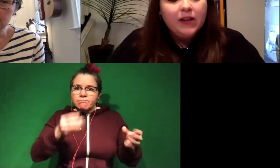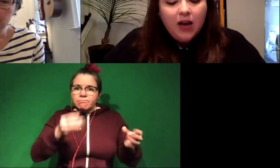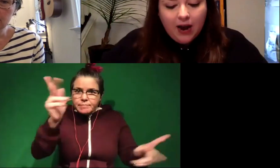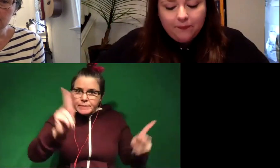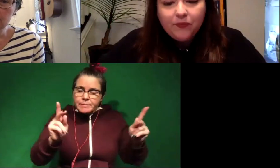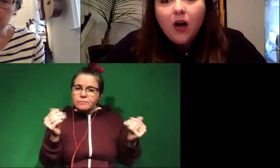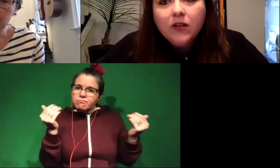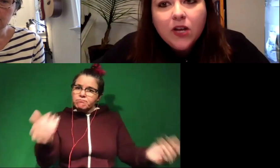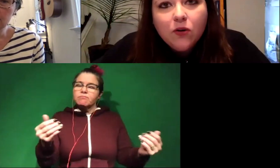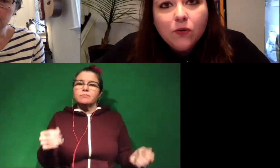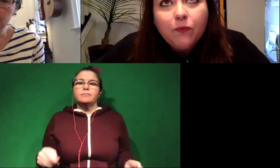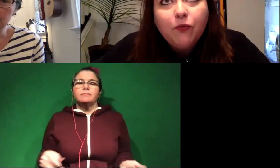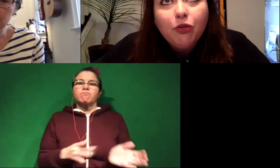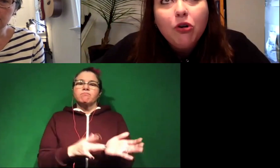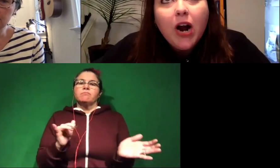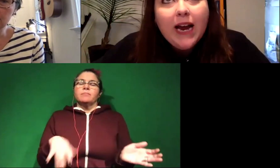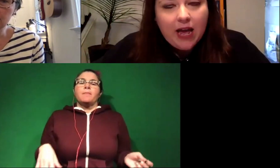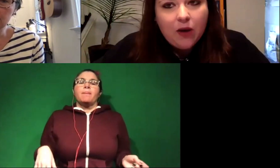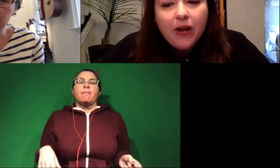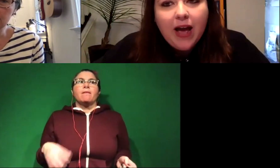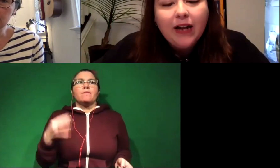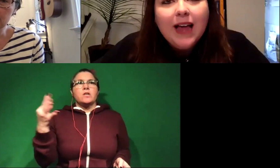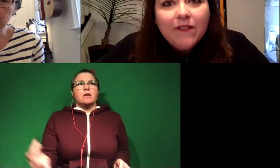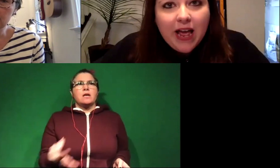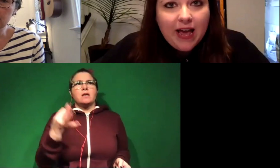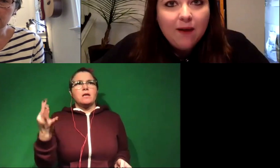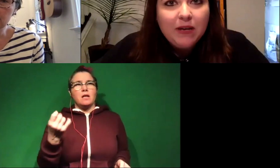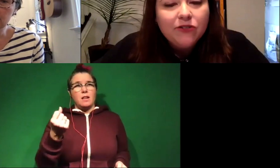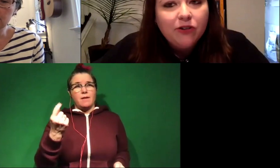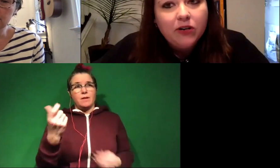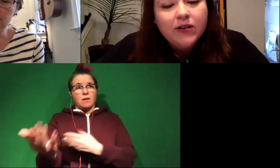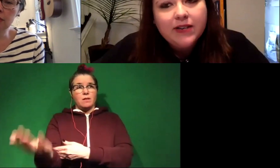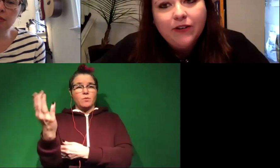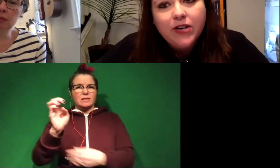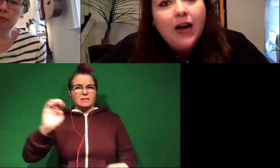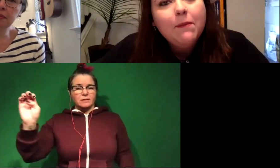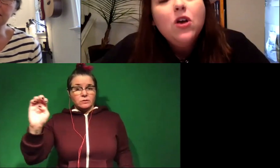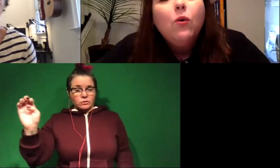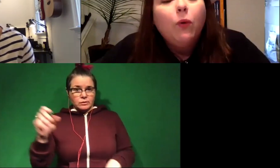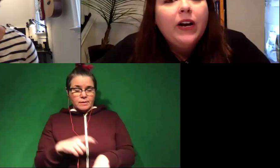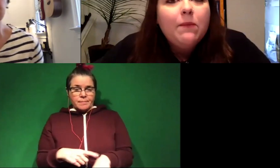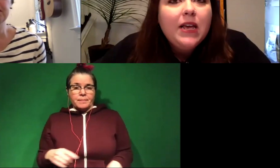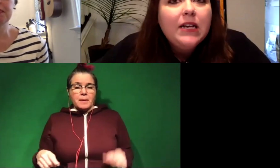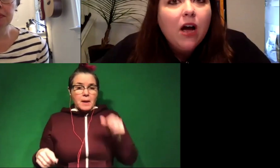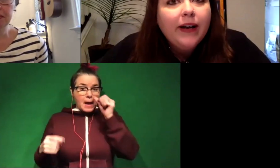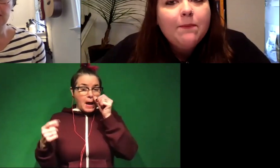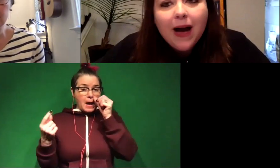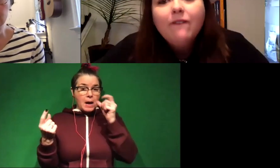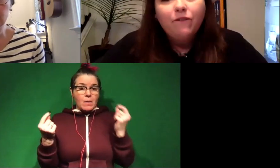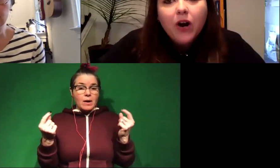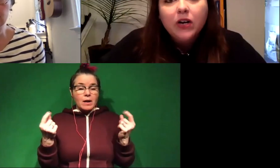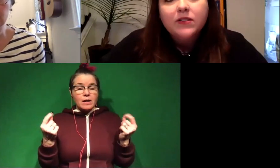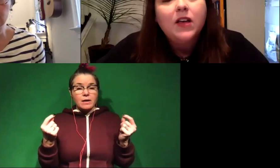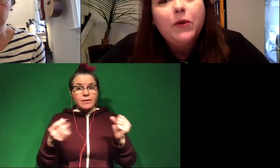can. Also, Friday, at 11 a.m. Eastern Standard Time, we're going to be talking